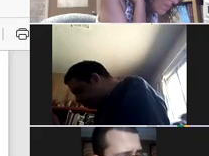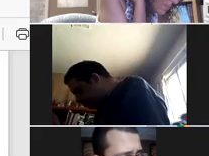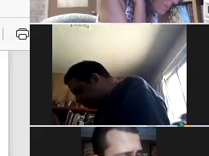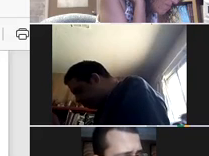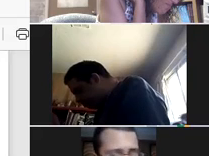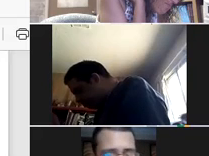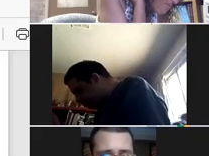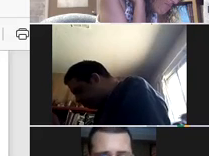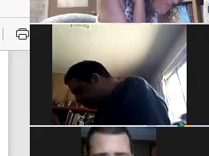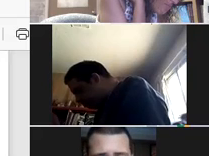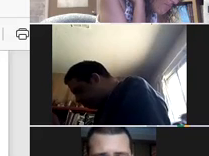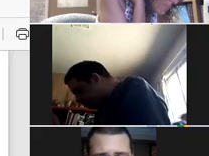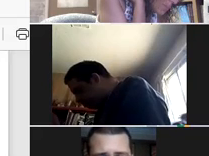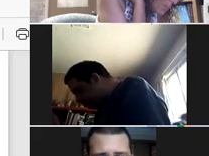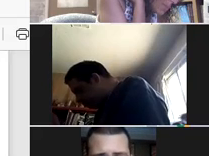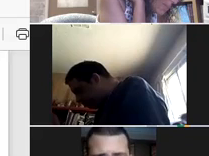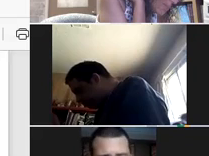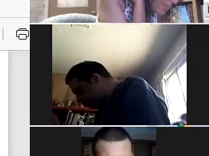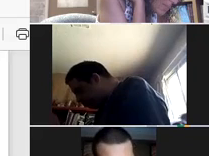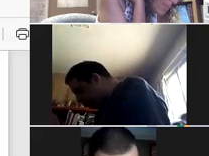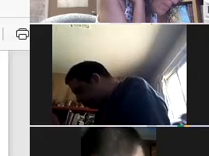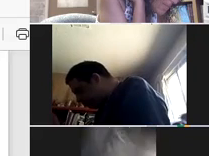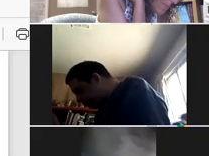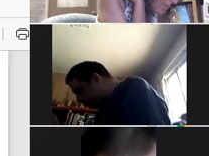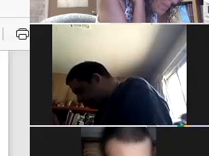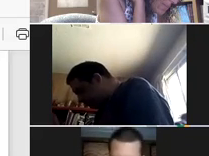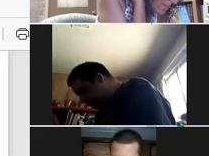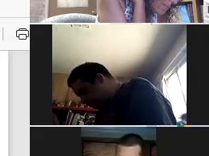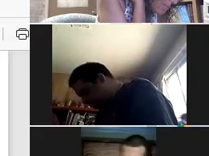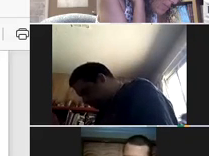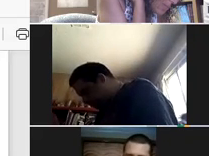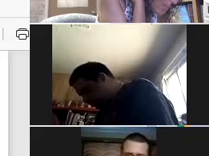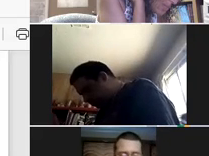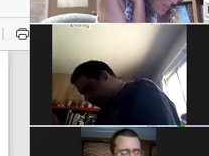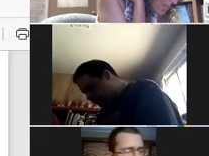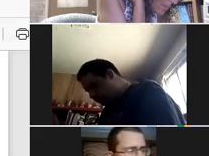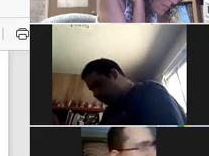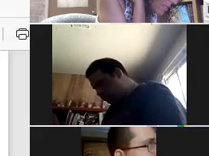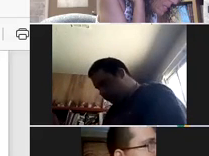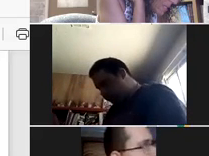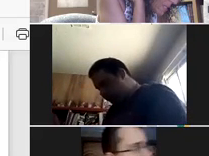That? But what sown in his heart, this he who